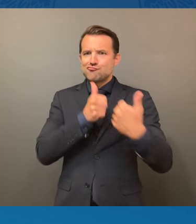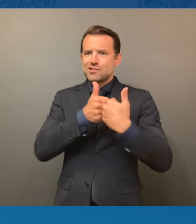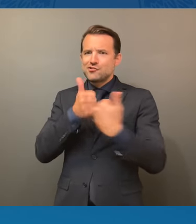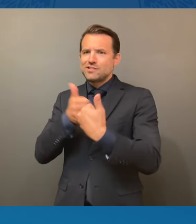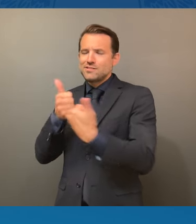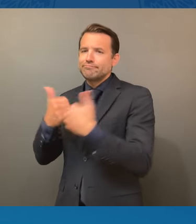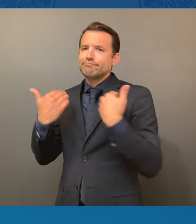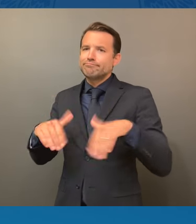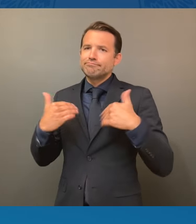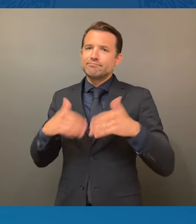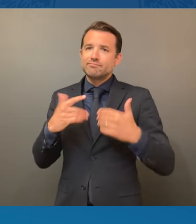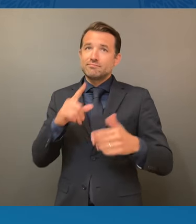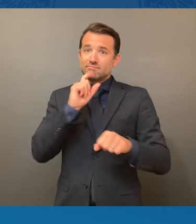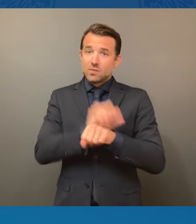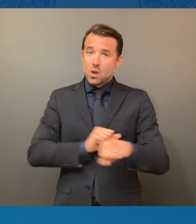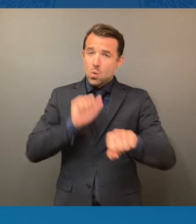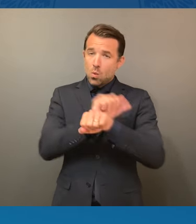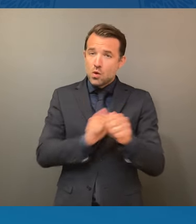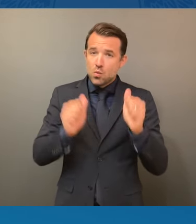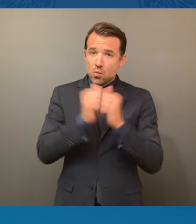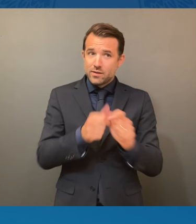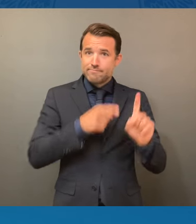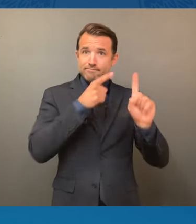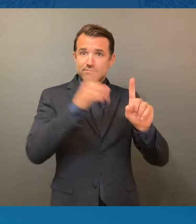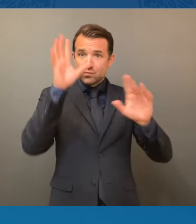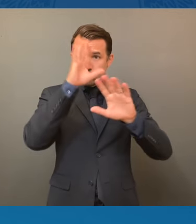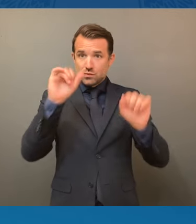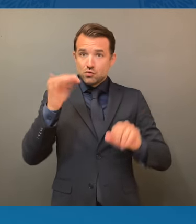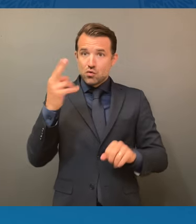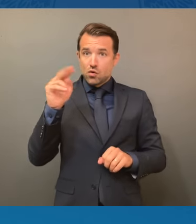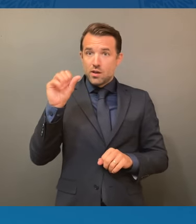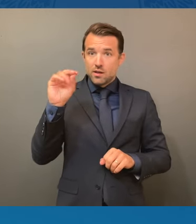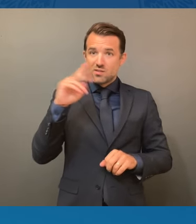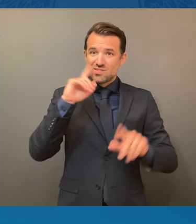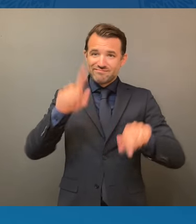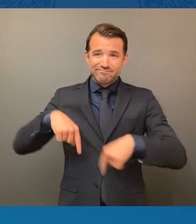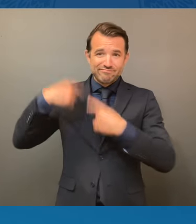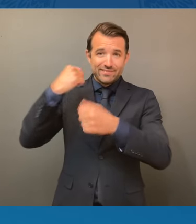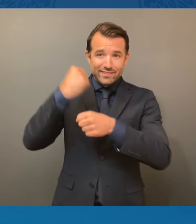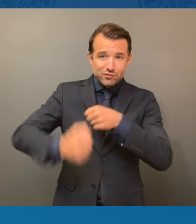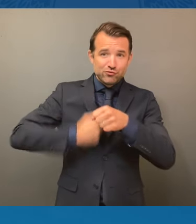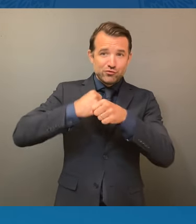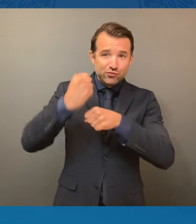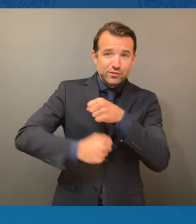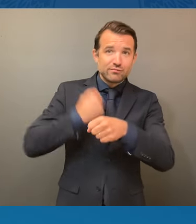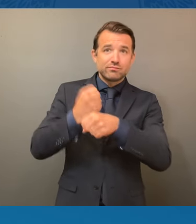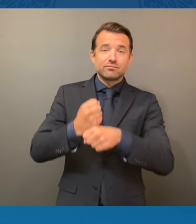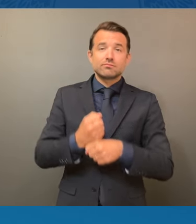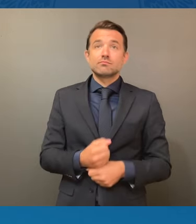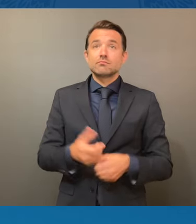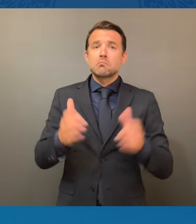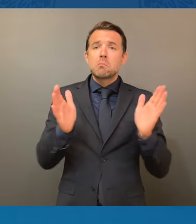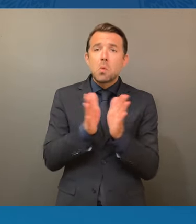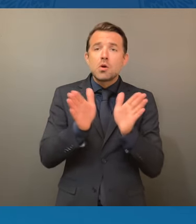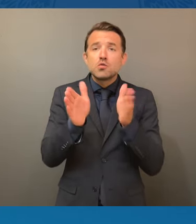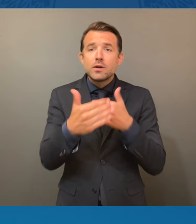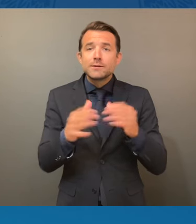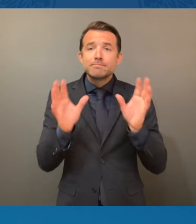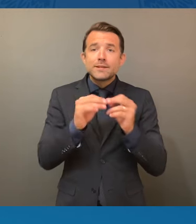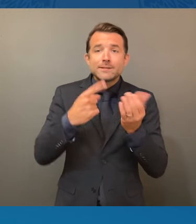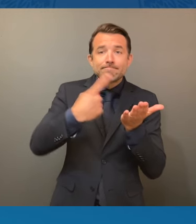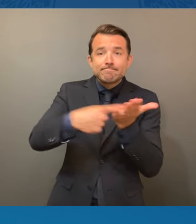with President Johnson over the years, where we have been in small rooms, where we have been in the Oval